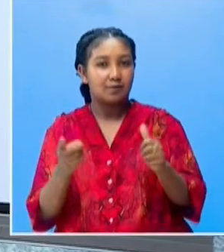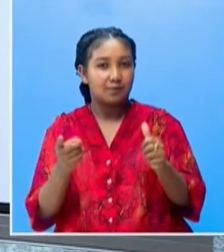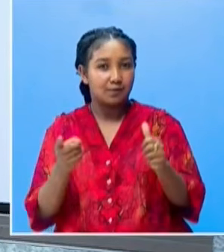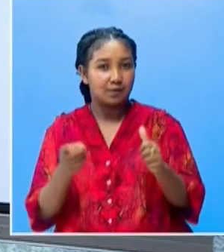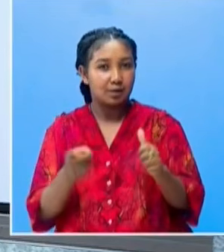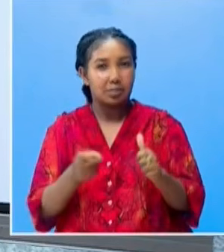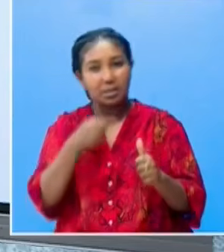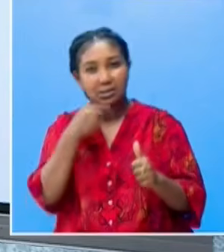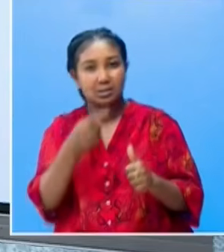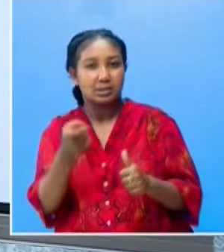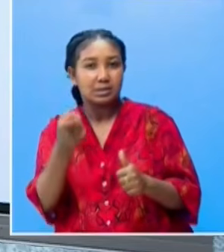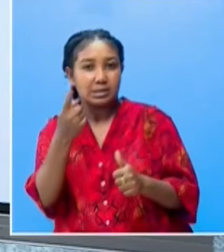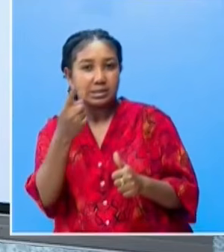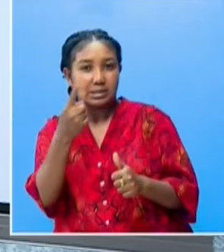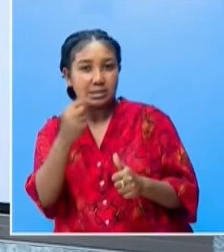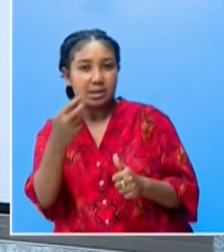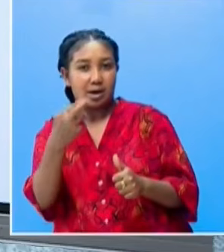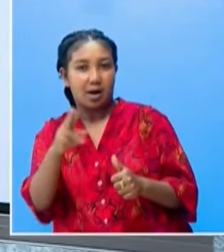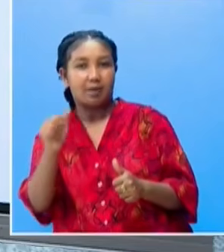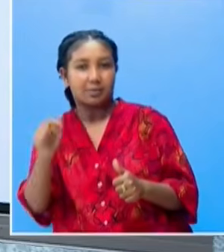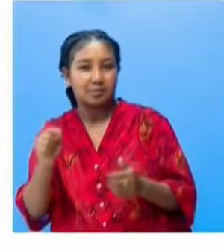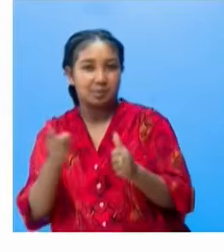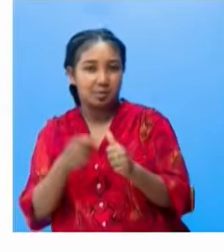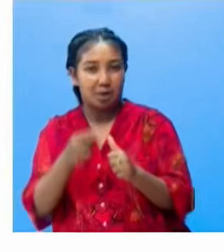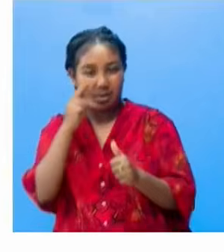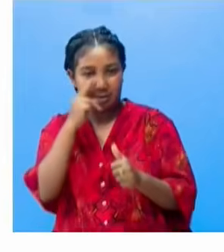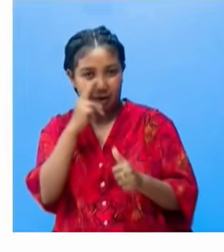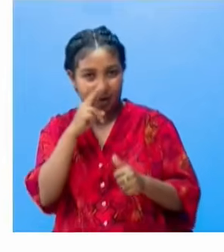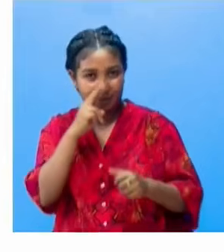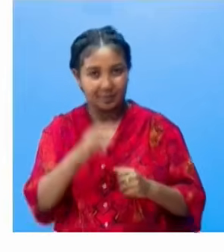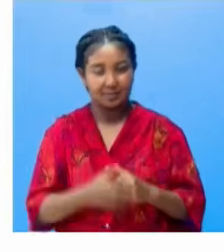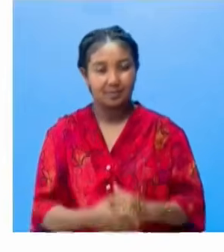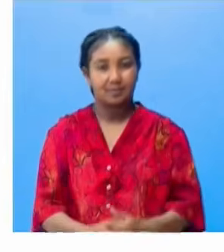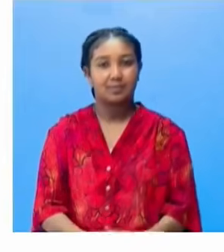by saying the rat. All right? Look, the rat.